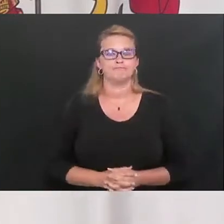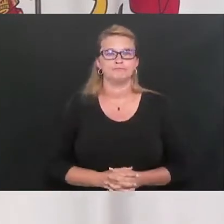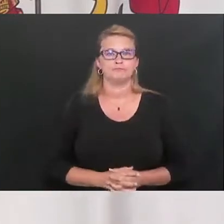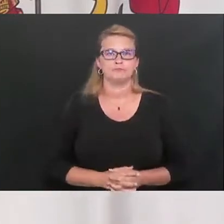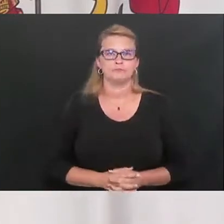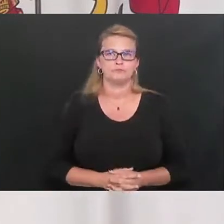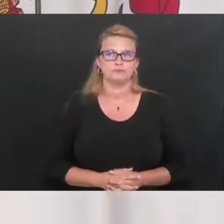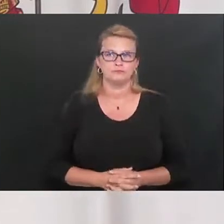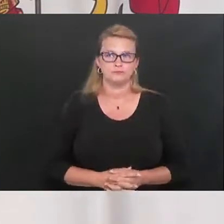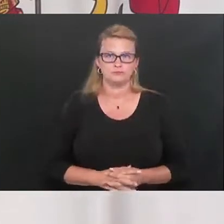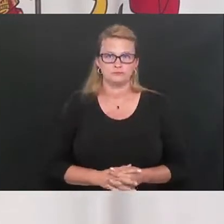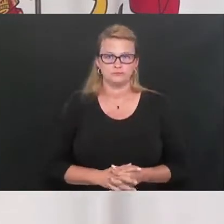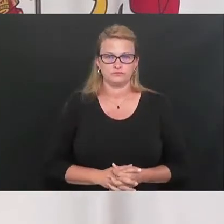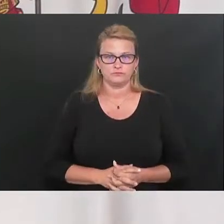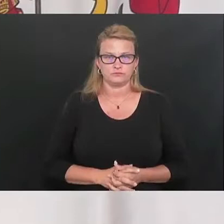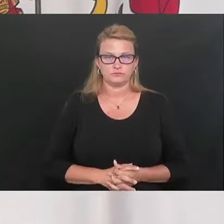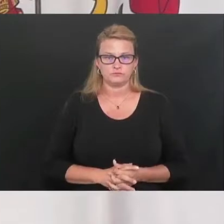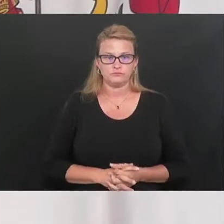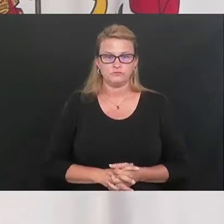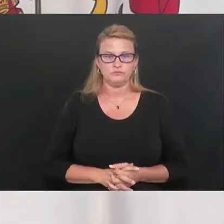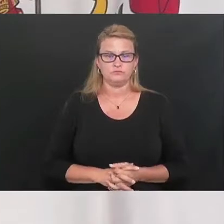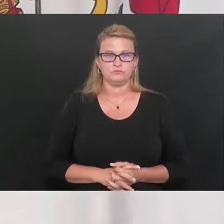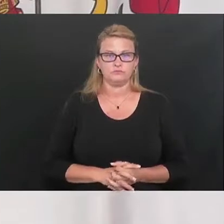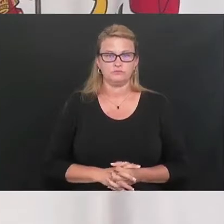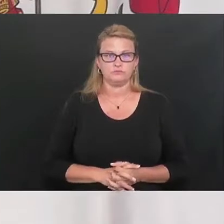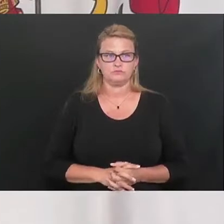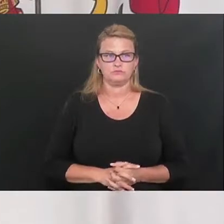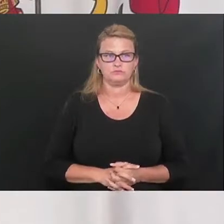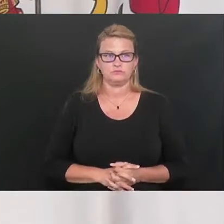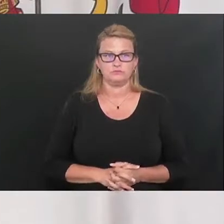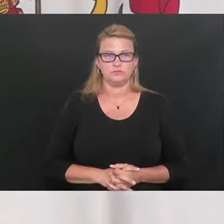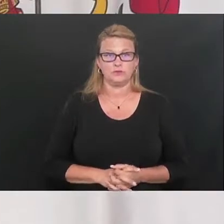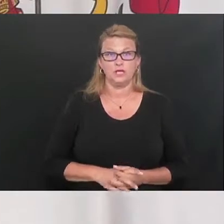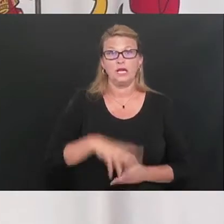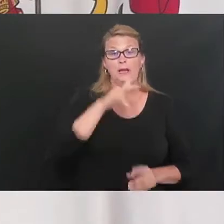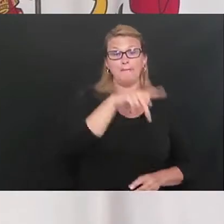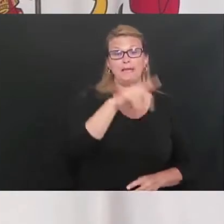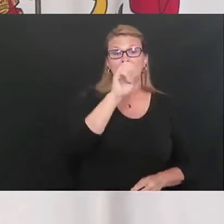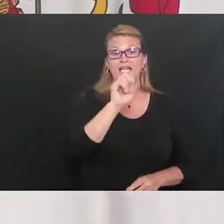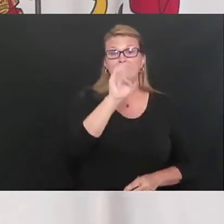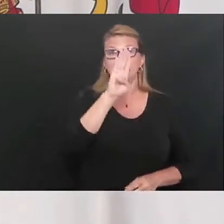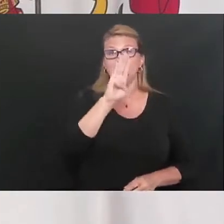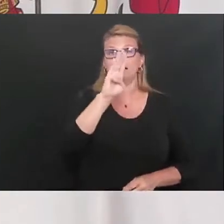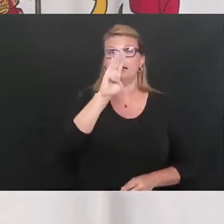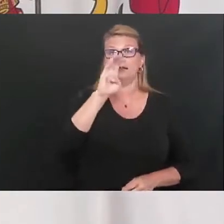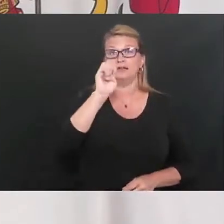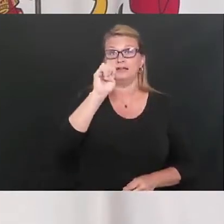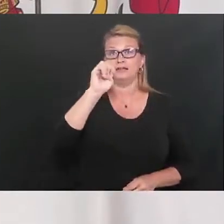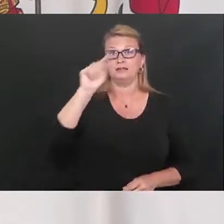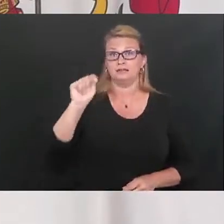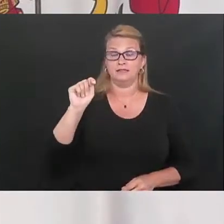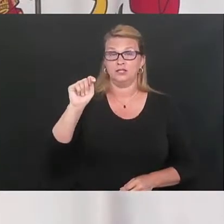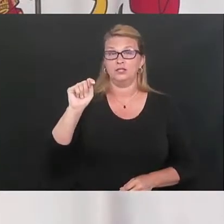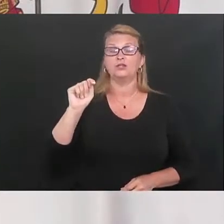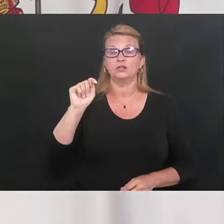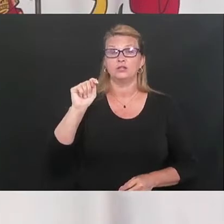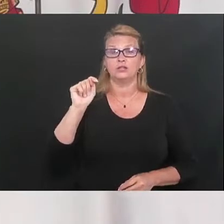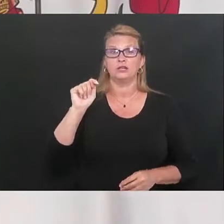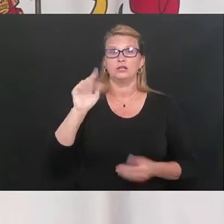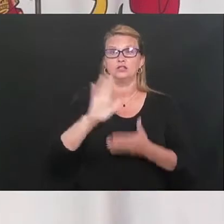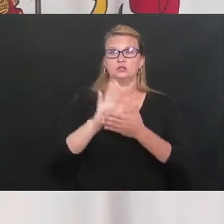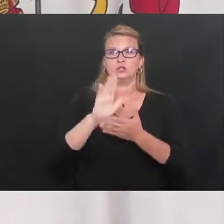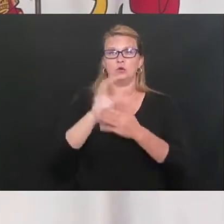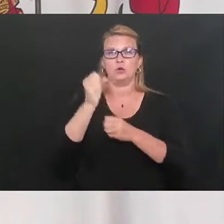there's all the guidance on the PEBT, you know, for the upcoming school year